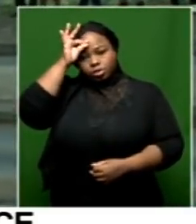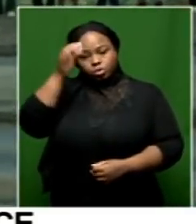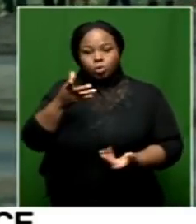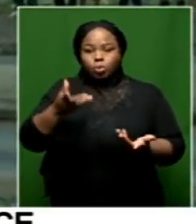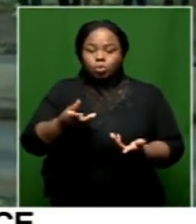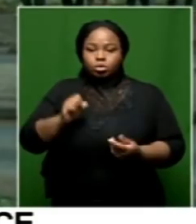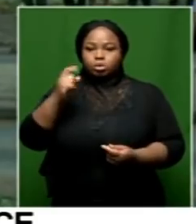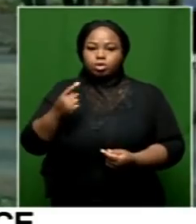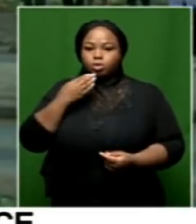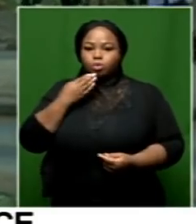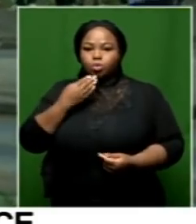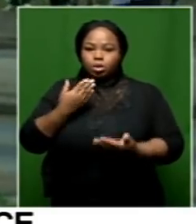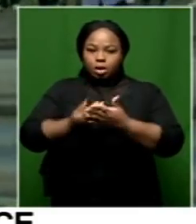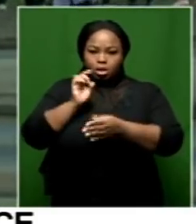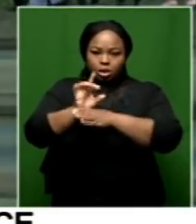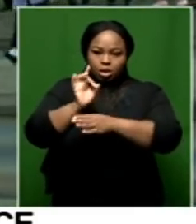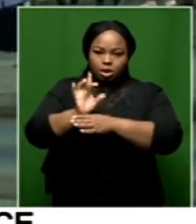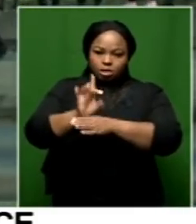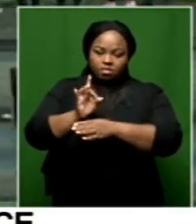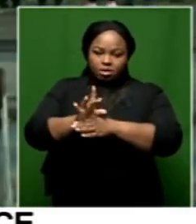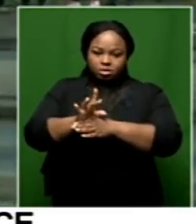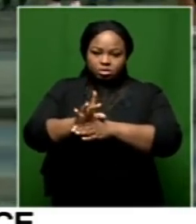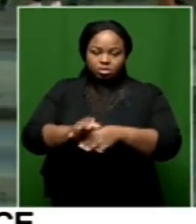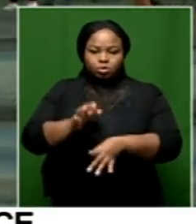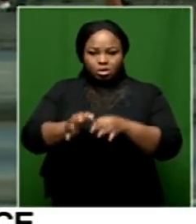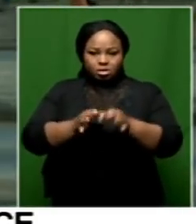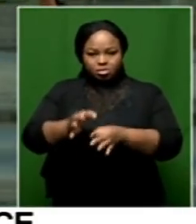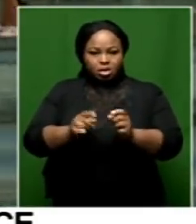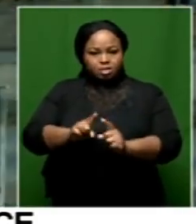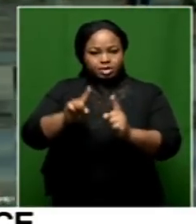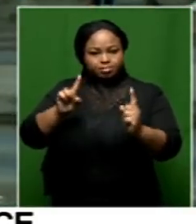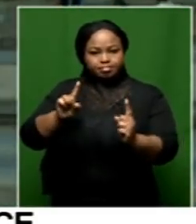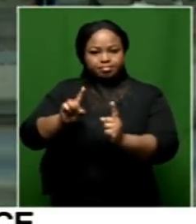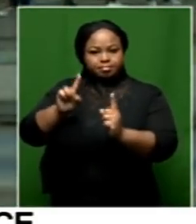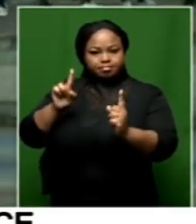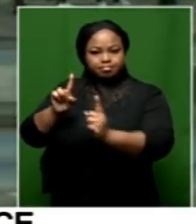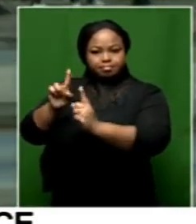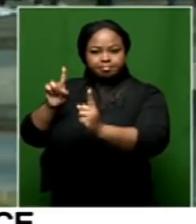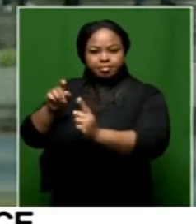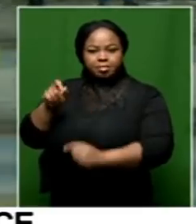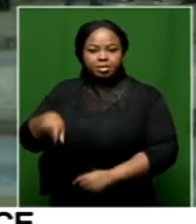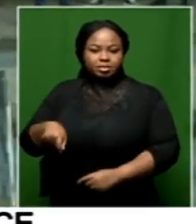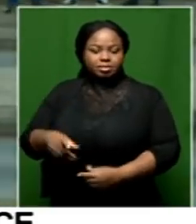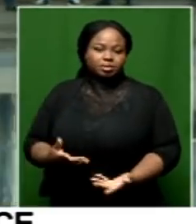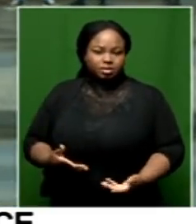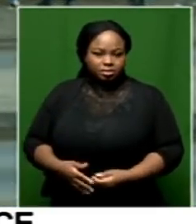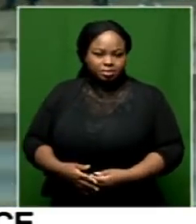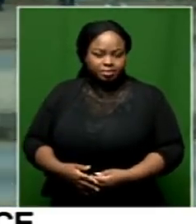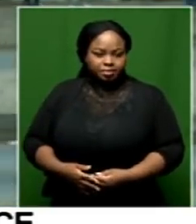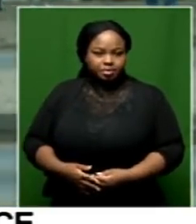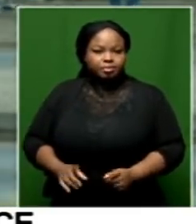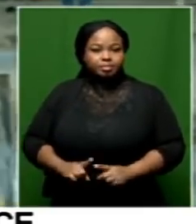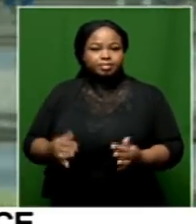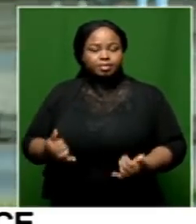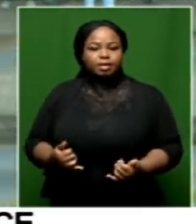able to advise them to give a social space between themselves. But